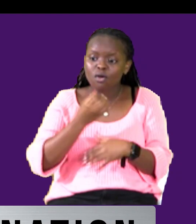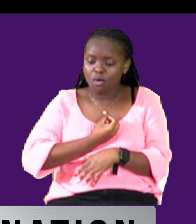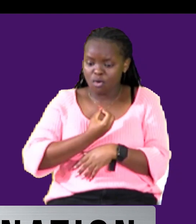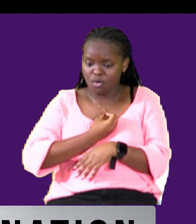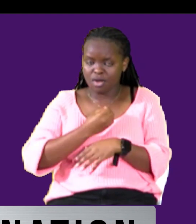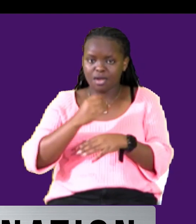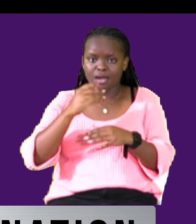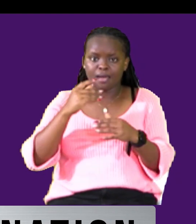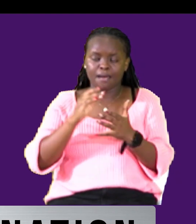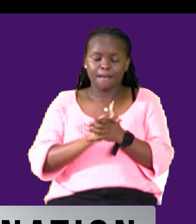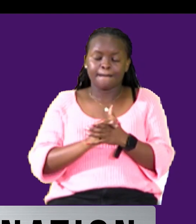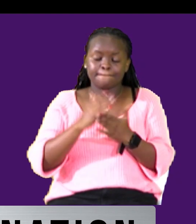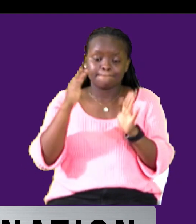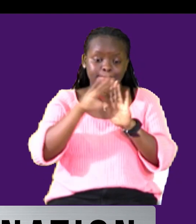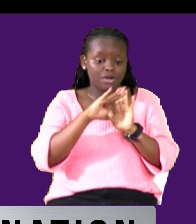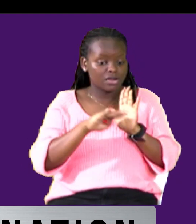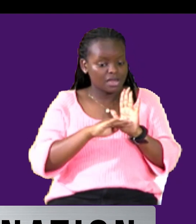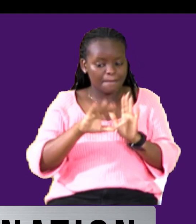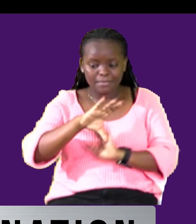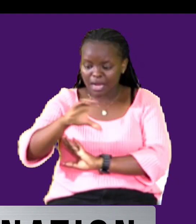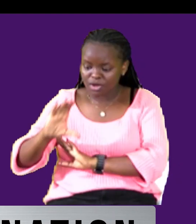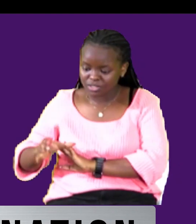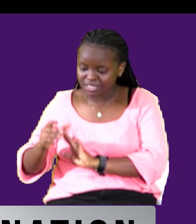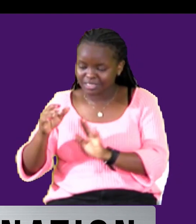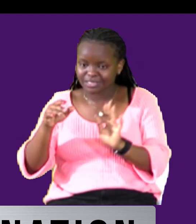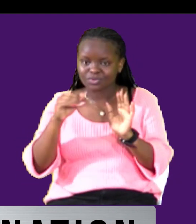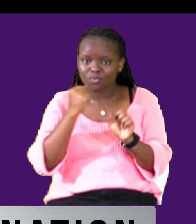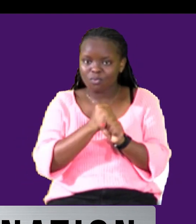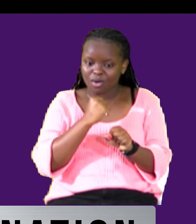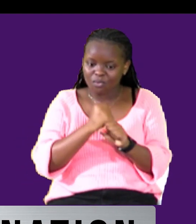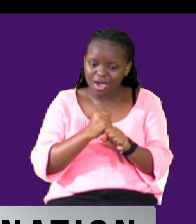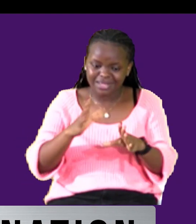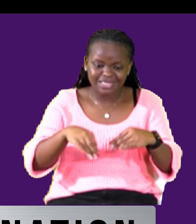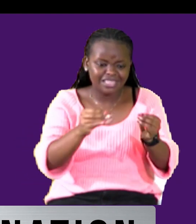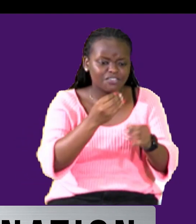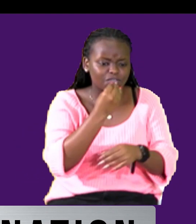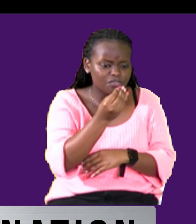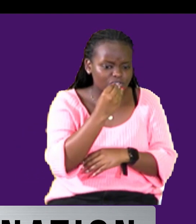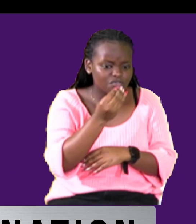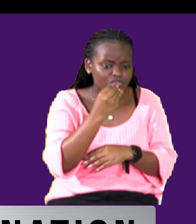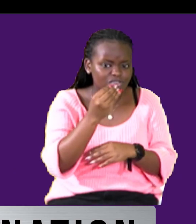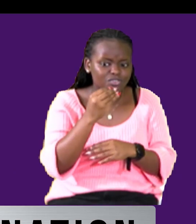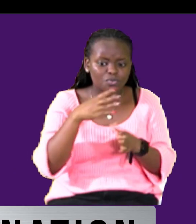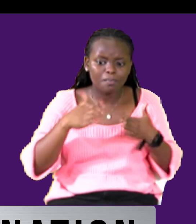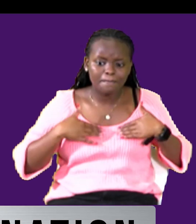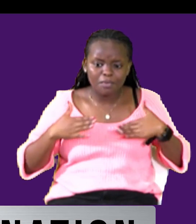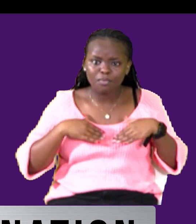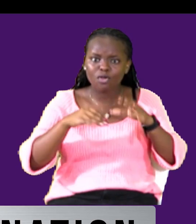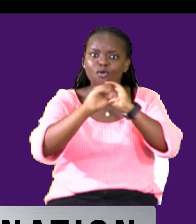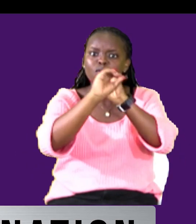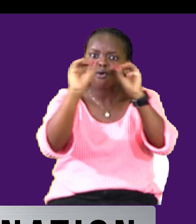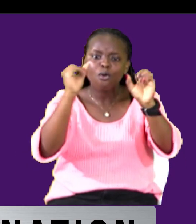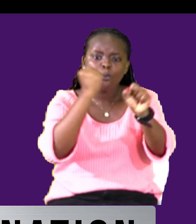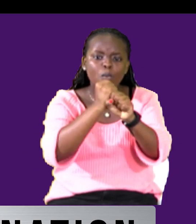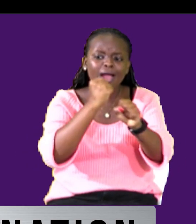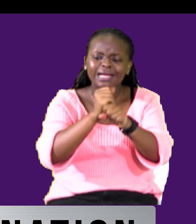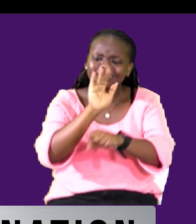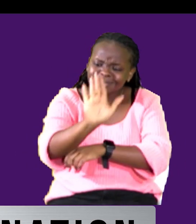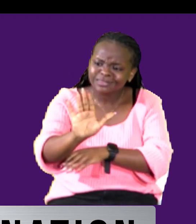county's work, is not the work of the president to give people food. It is not. Okay,